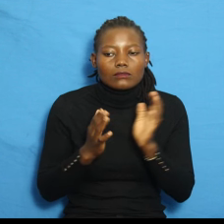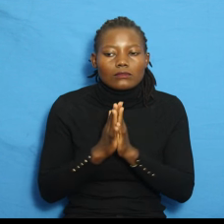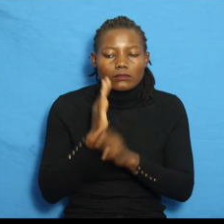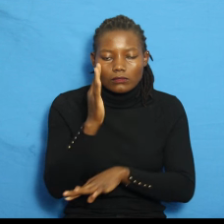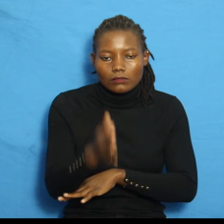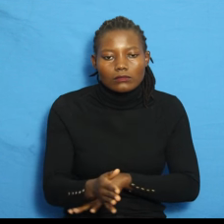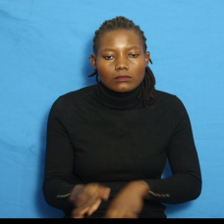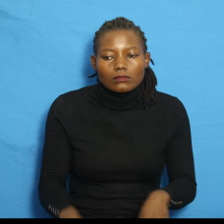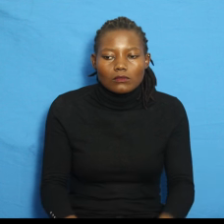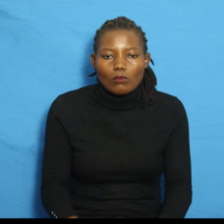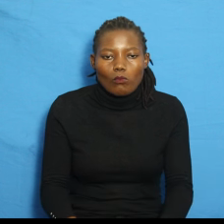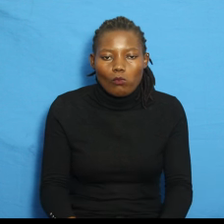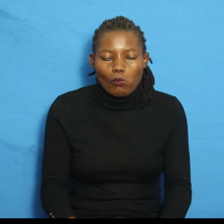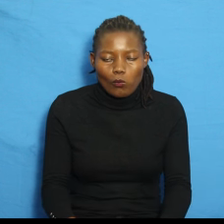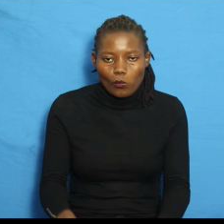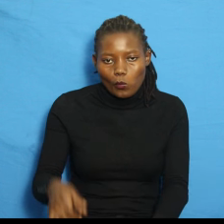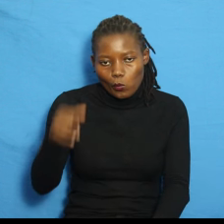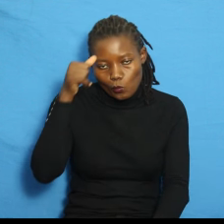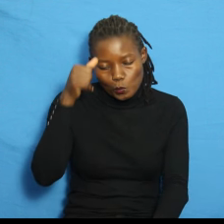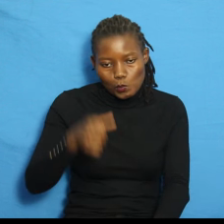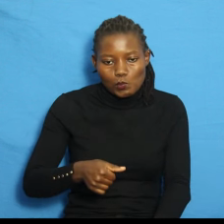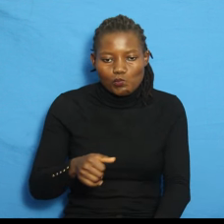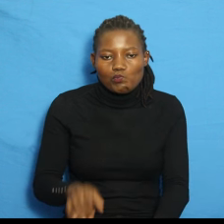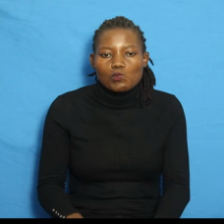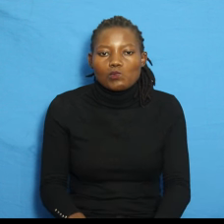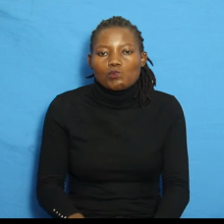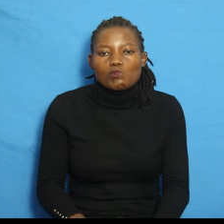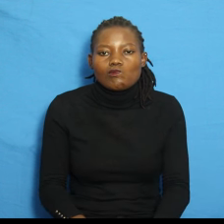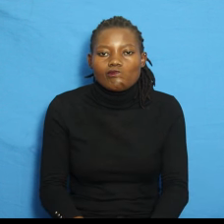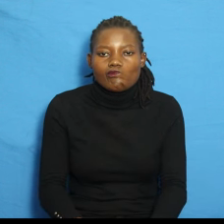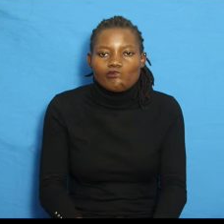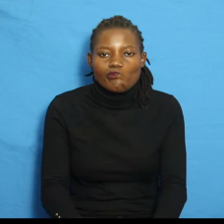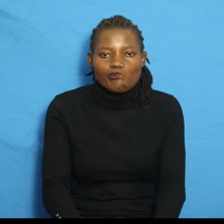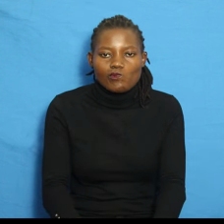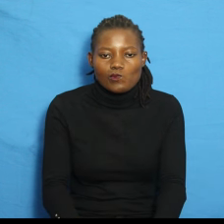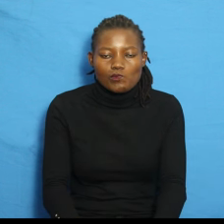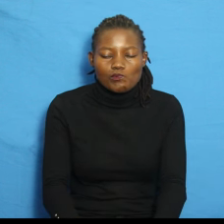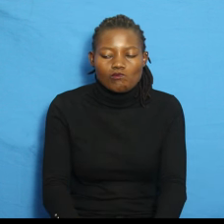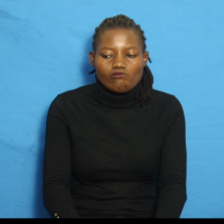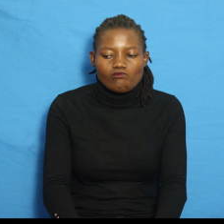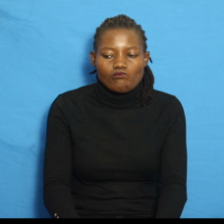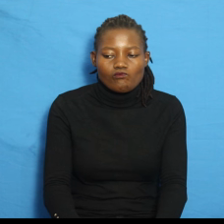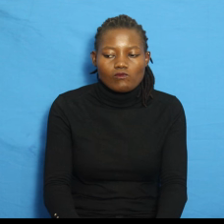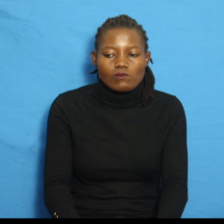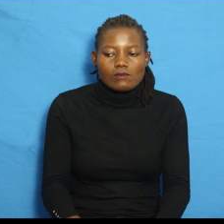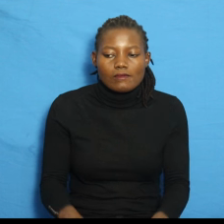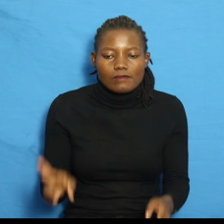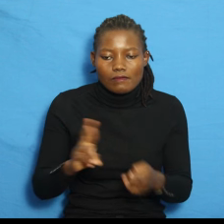and they also have direction. Remember,